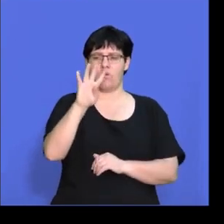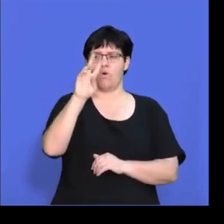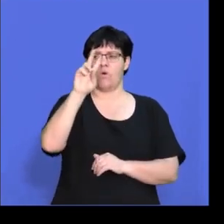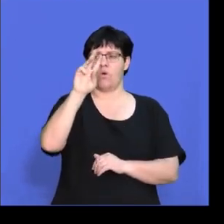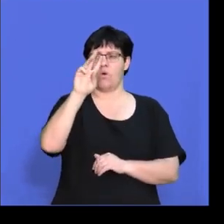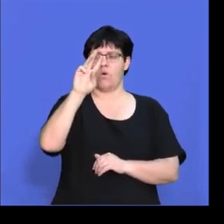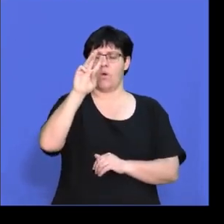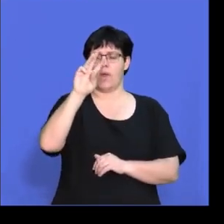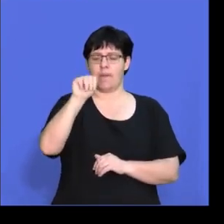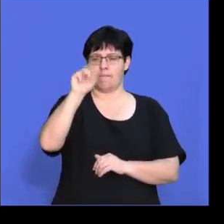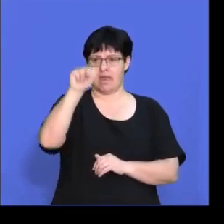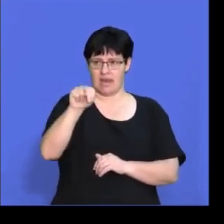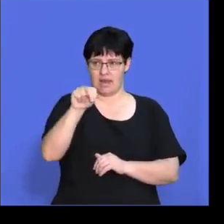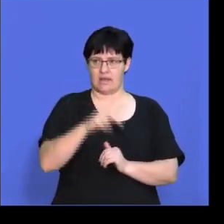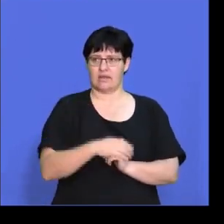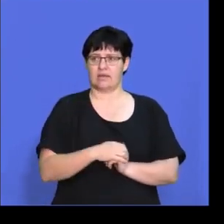4mn